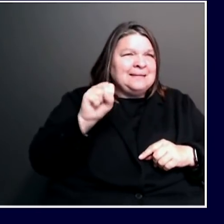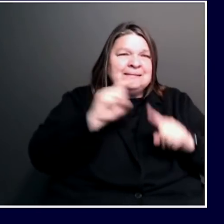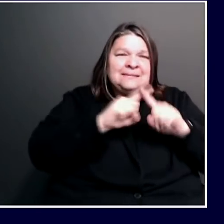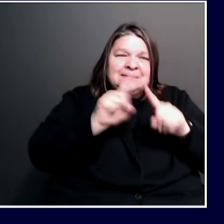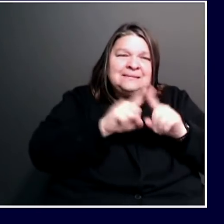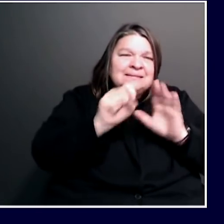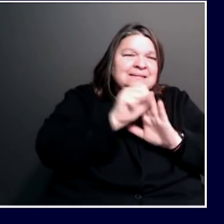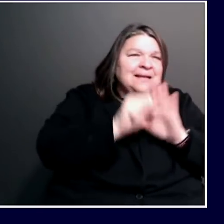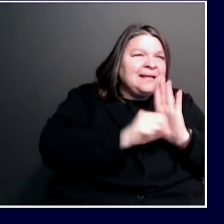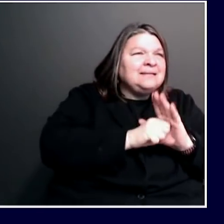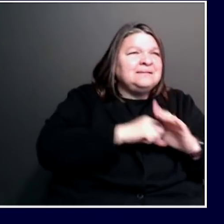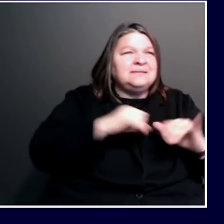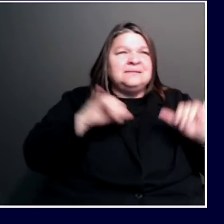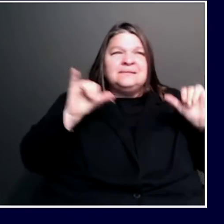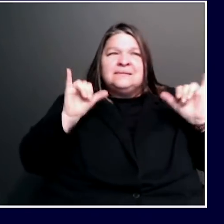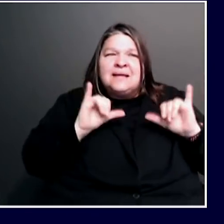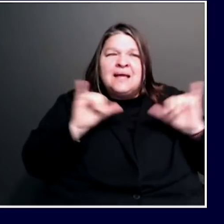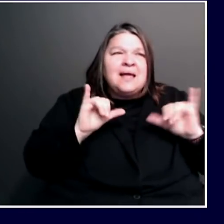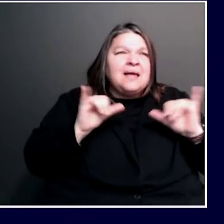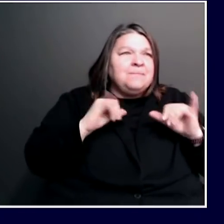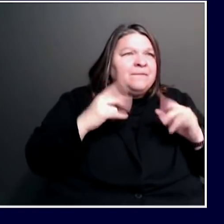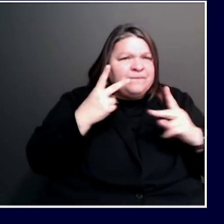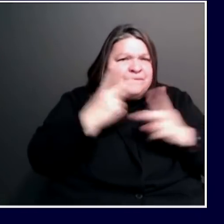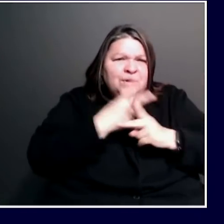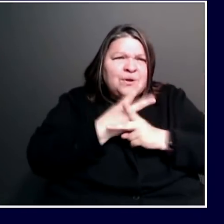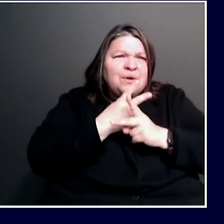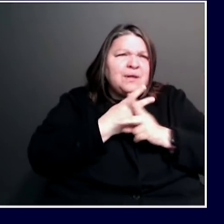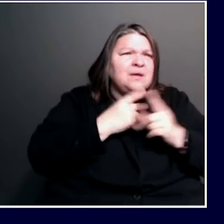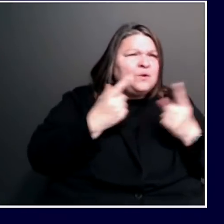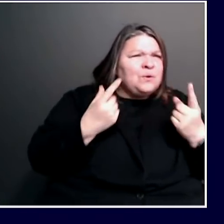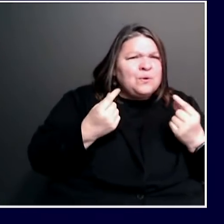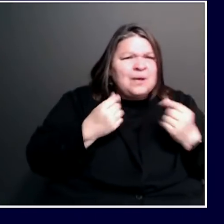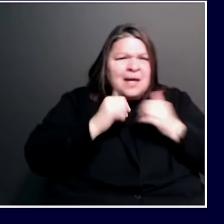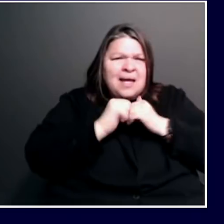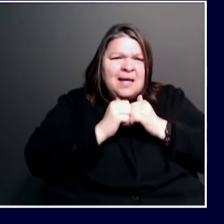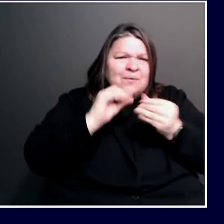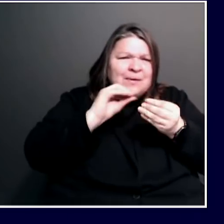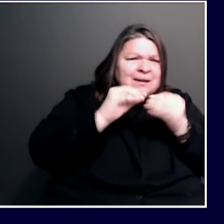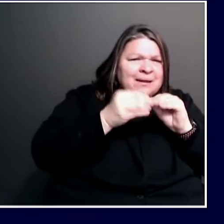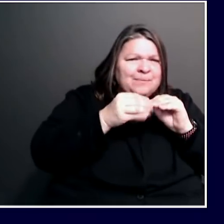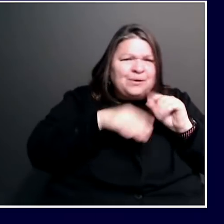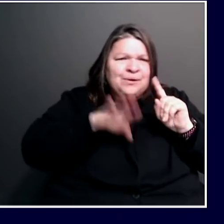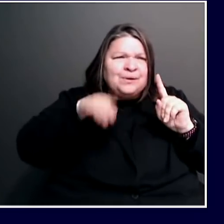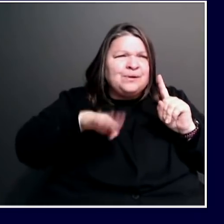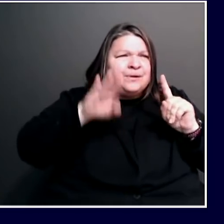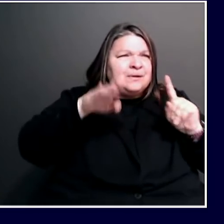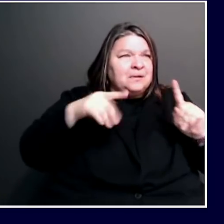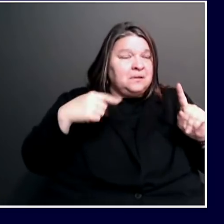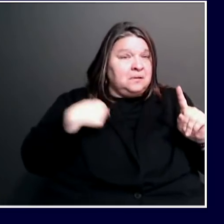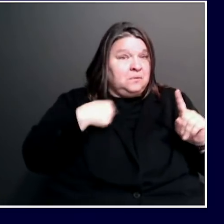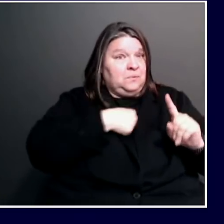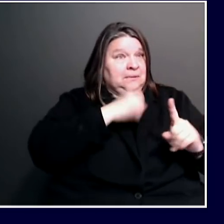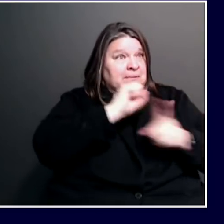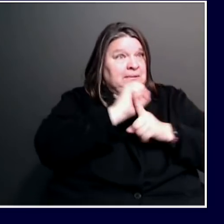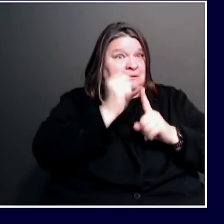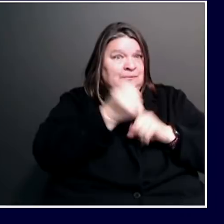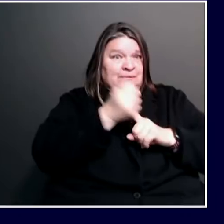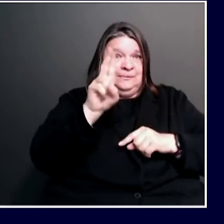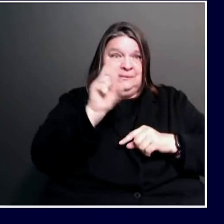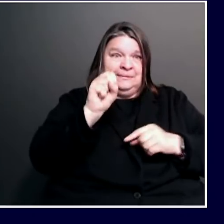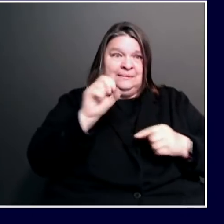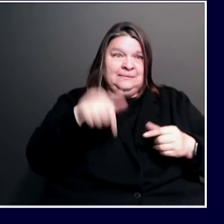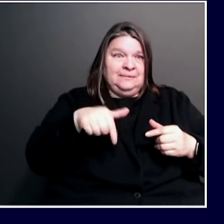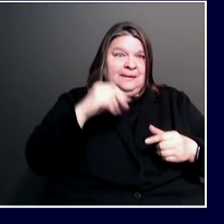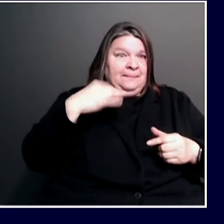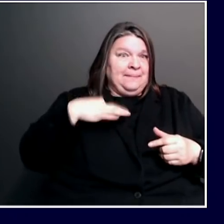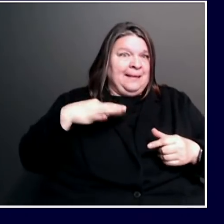this exact conversation within their borders. We've been here before in some respects, and we may be here again.